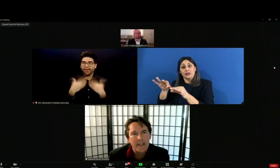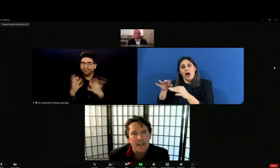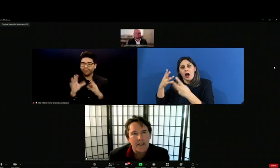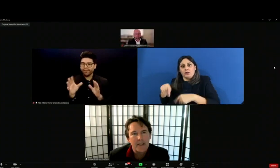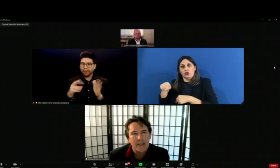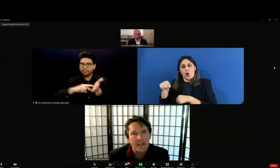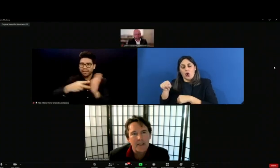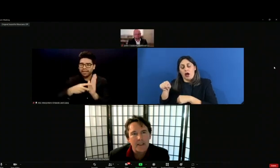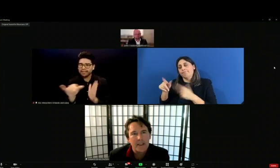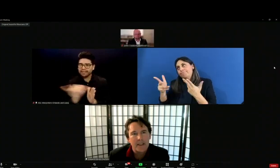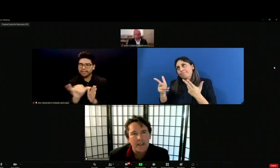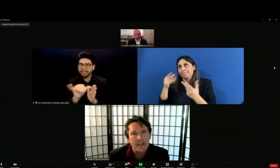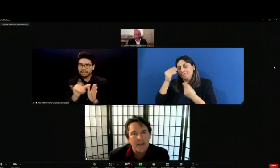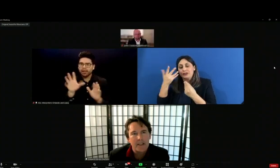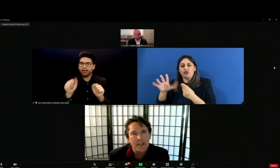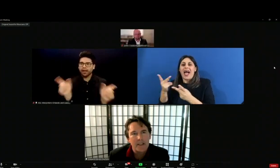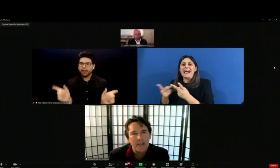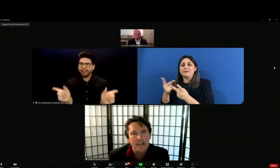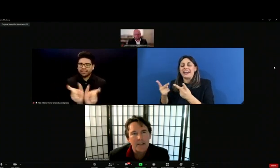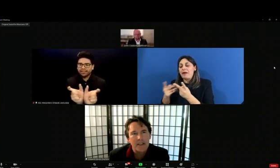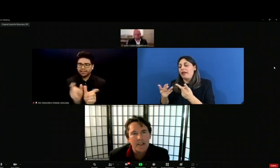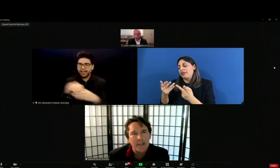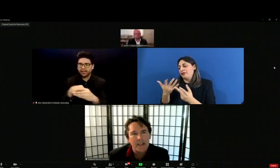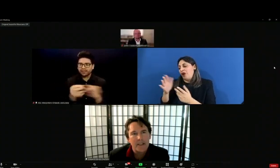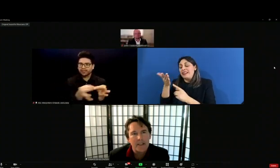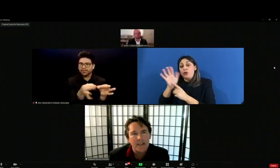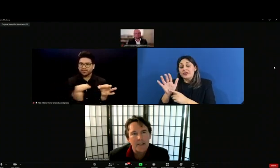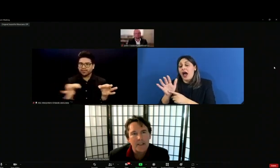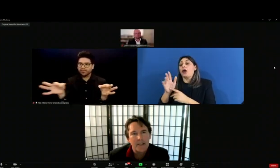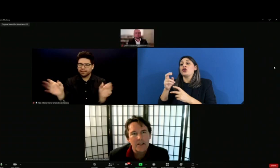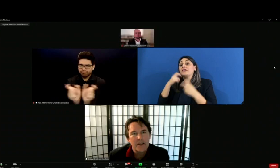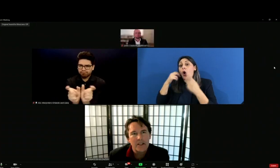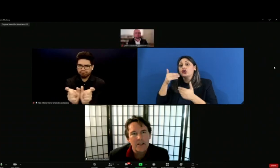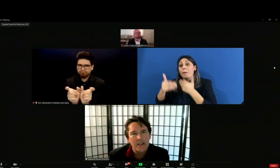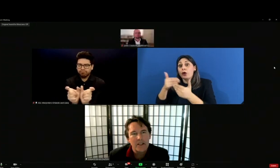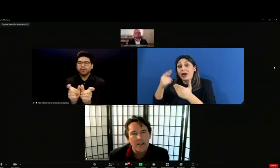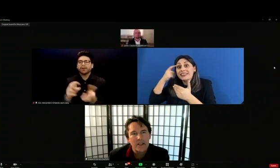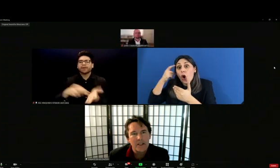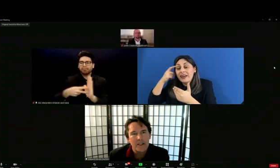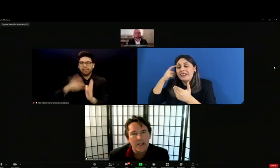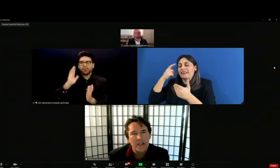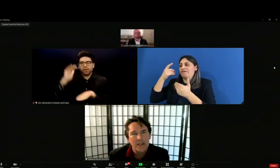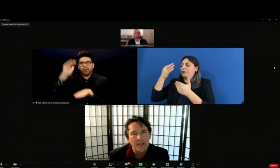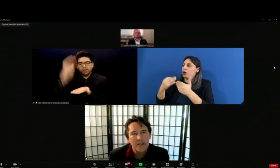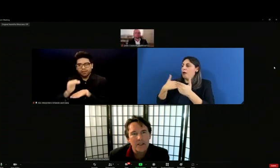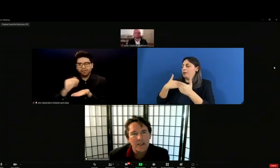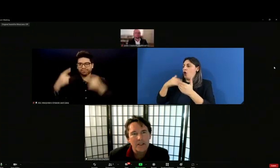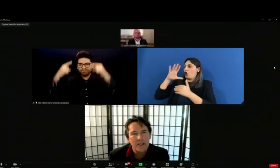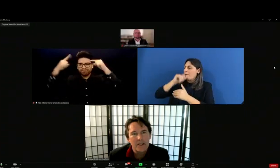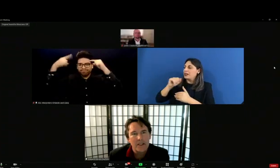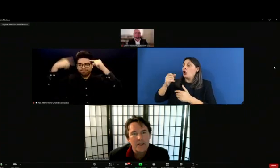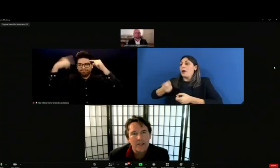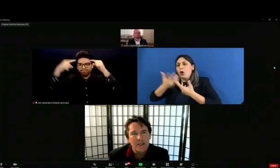a communicatively efficient strategy, given that experiments have shown that it leads to minimizing cognitive processing effort for production